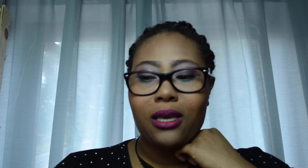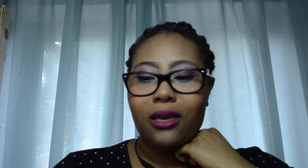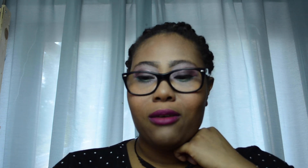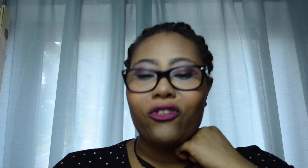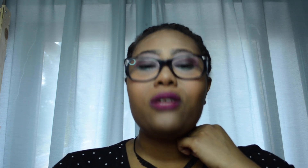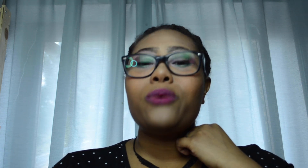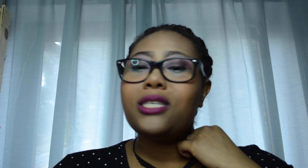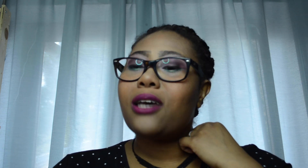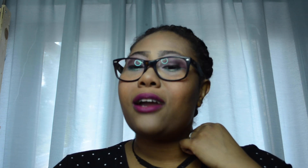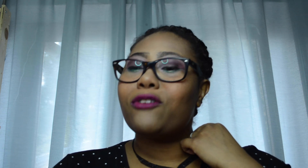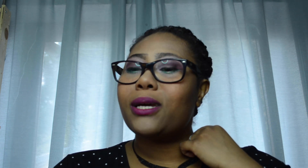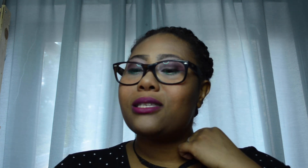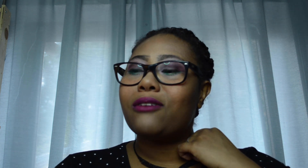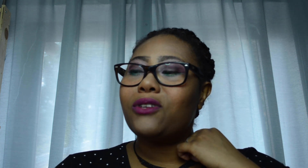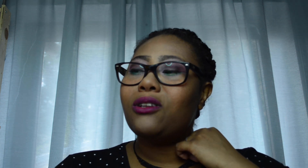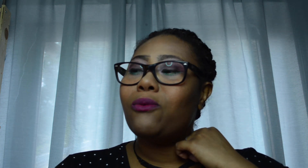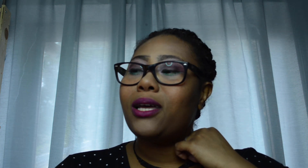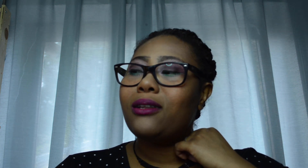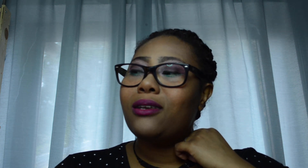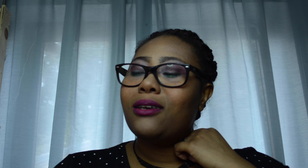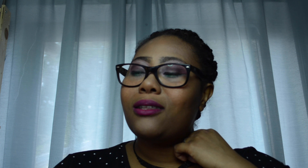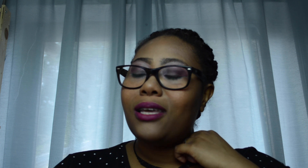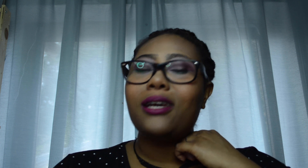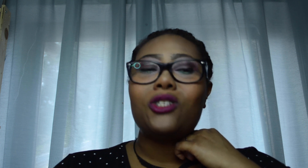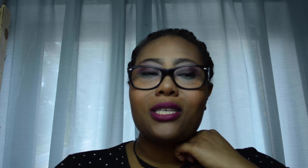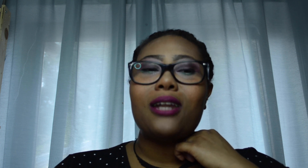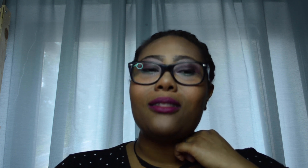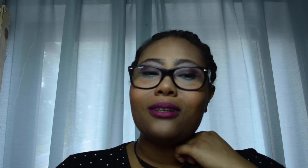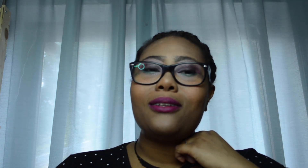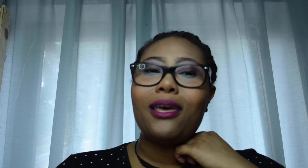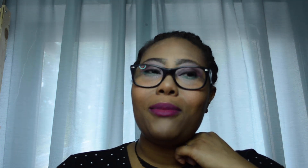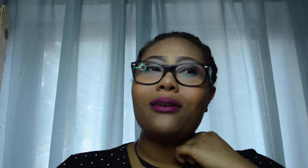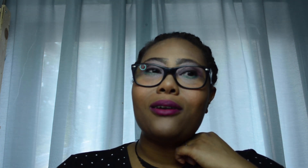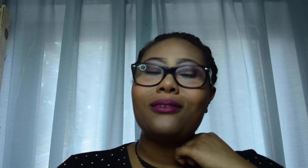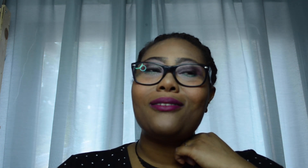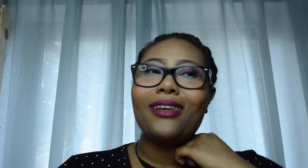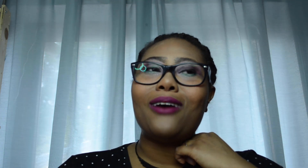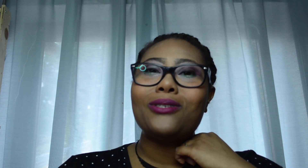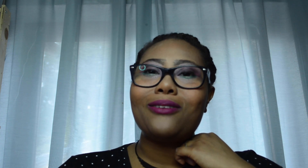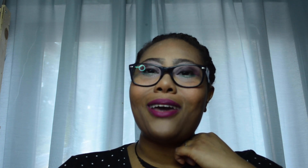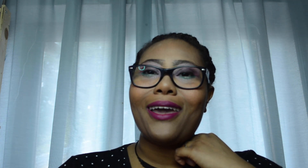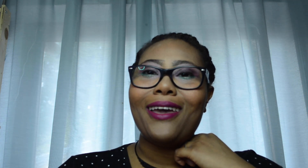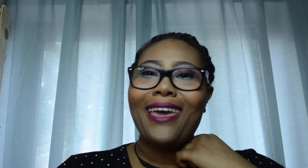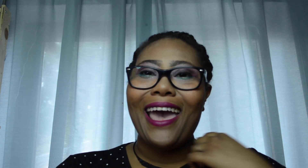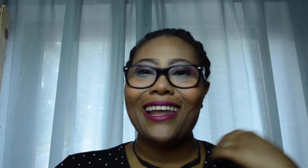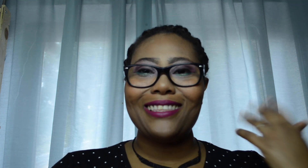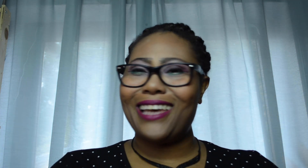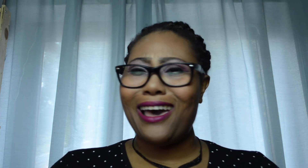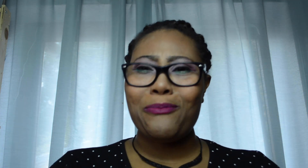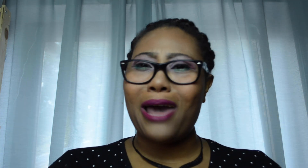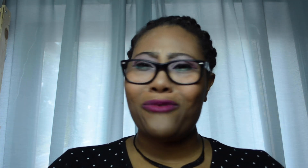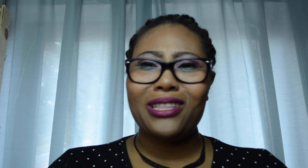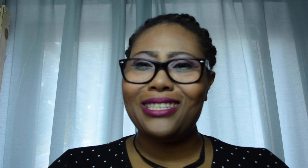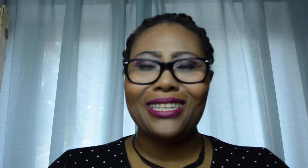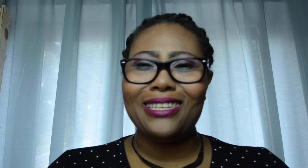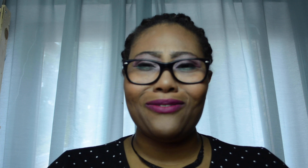I was really down about myself for a while, I feeling really sorry for myself. And you know what? Then I just kind of looked in that mirror and I was okay. And at the